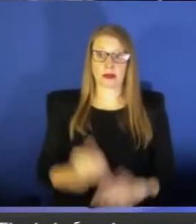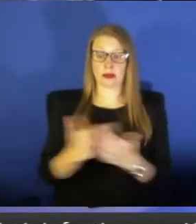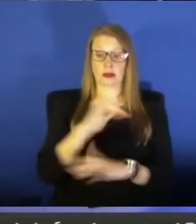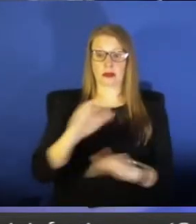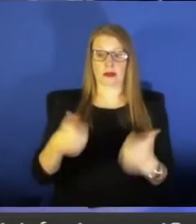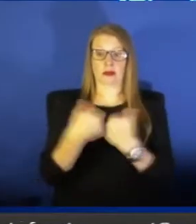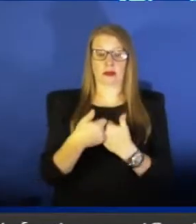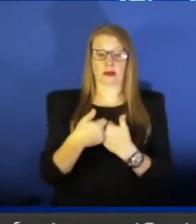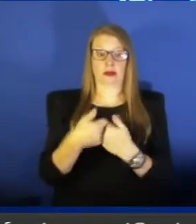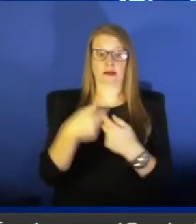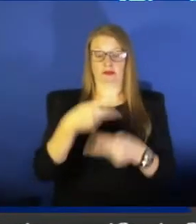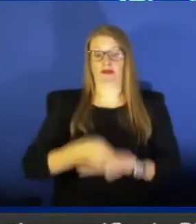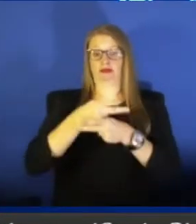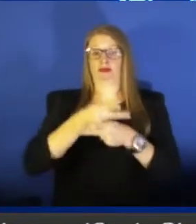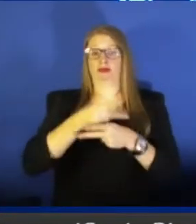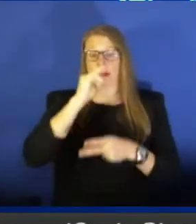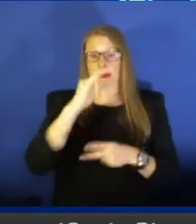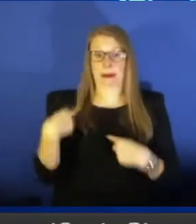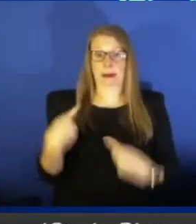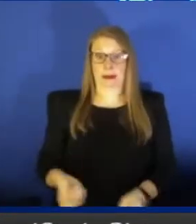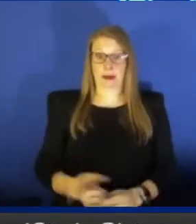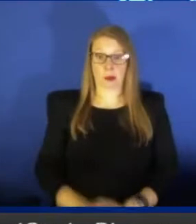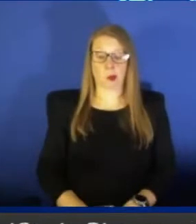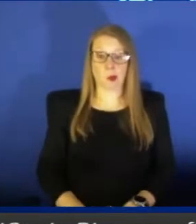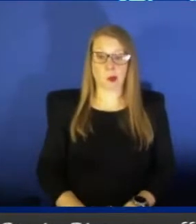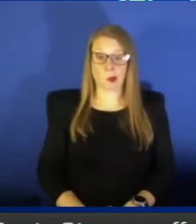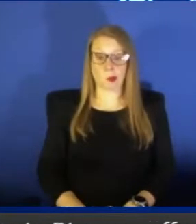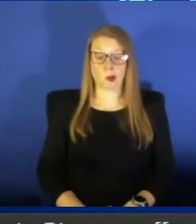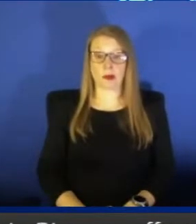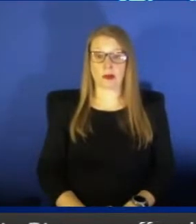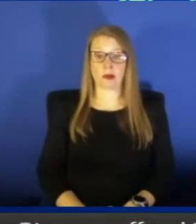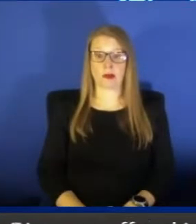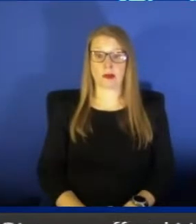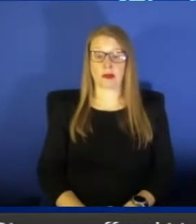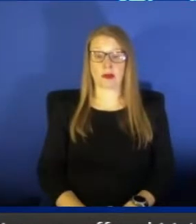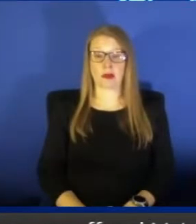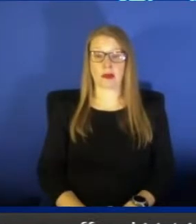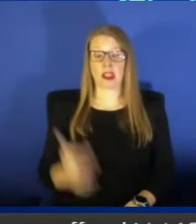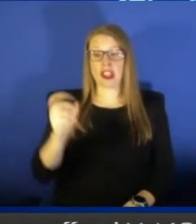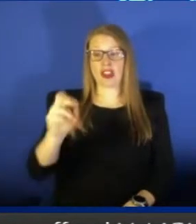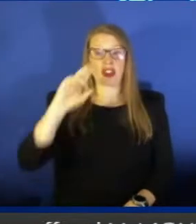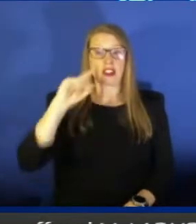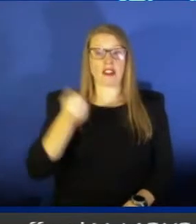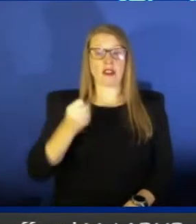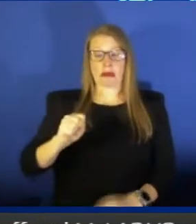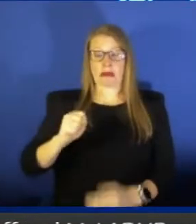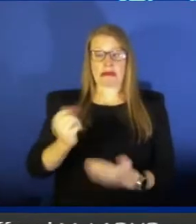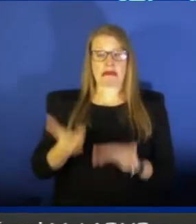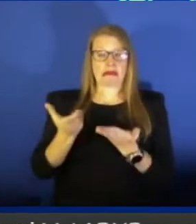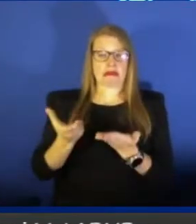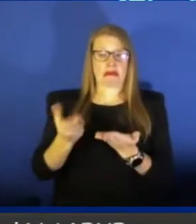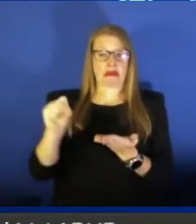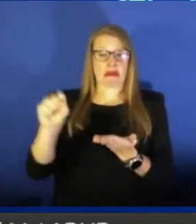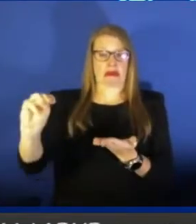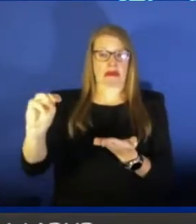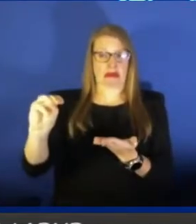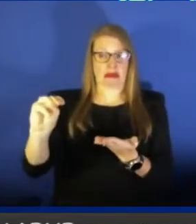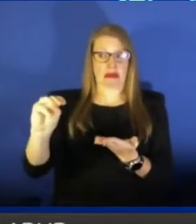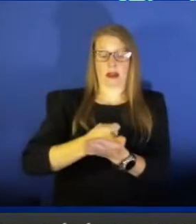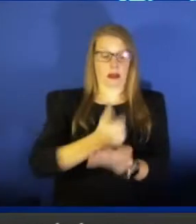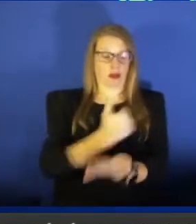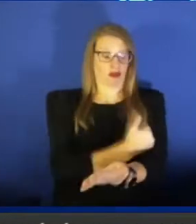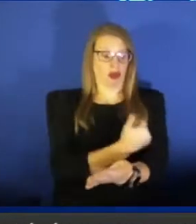prescription that says smoke 8 pills a day. It's the method of use. that tips them off first, but they